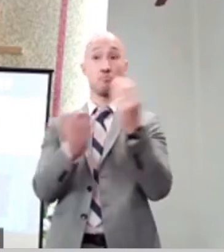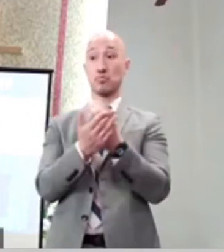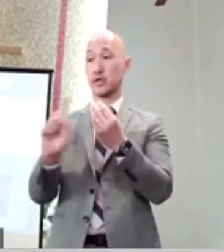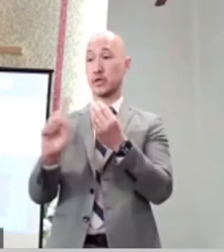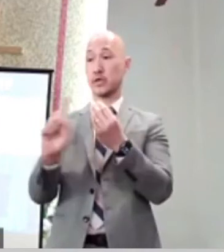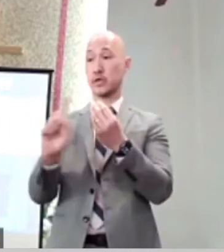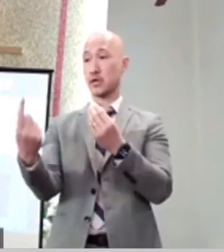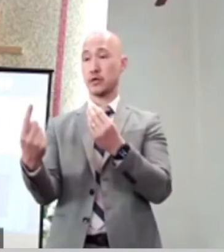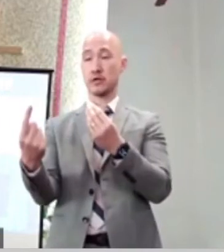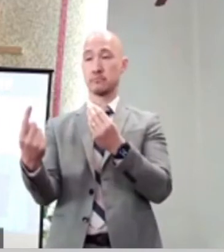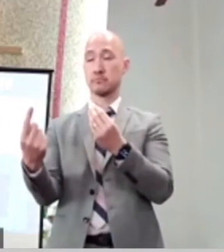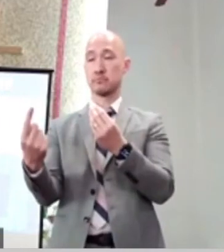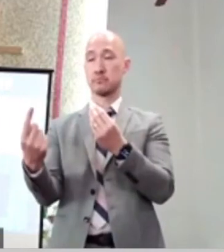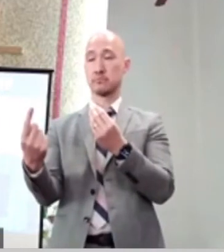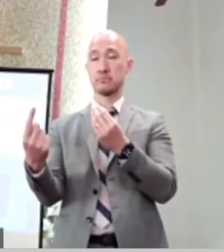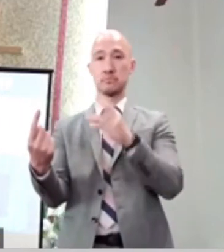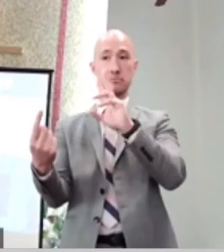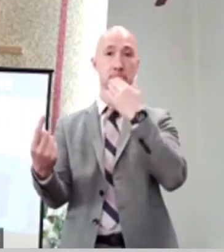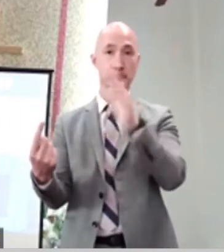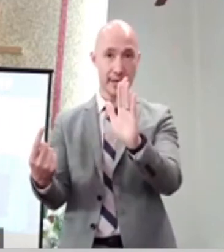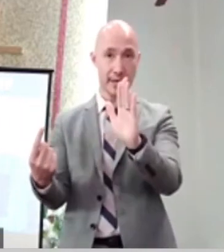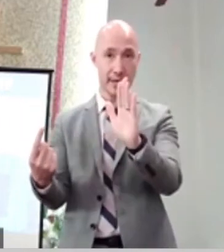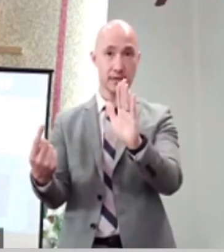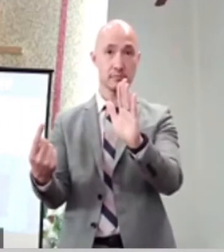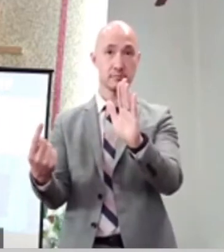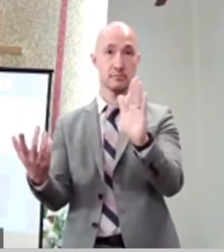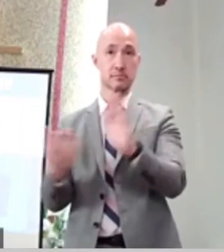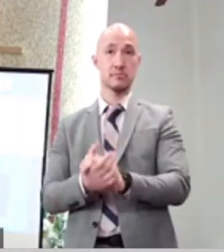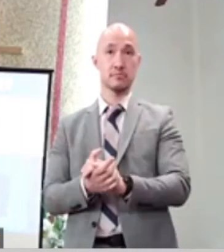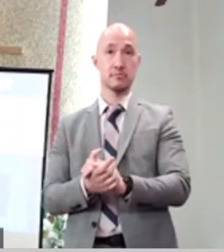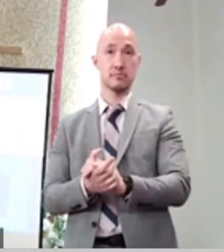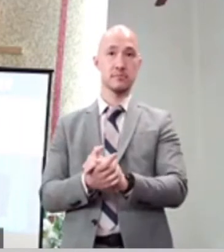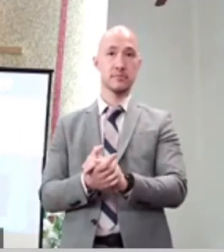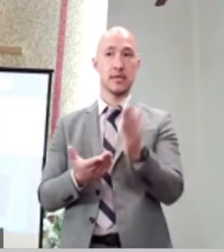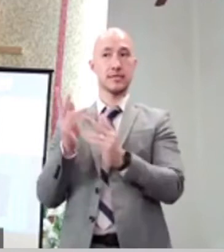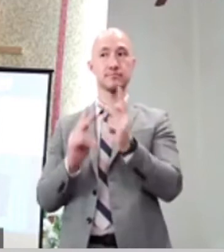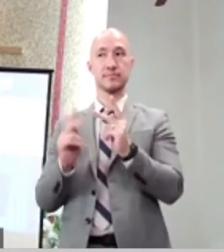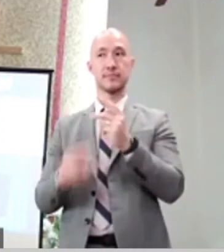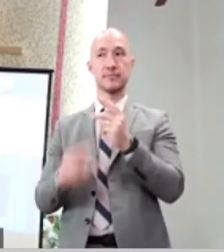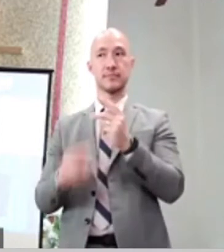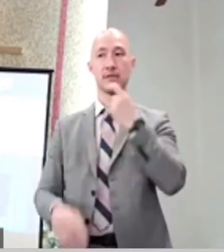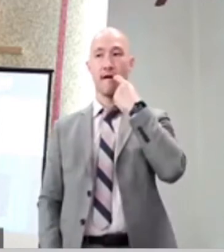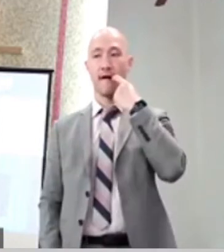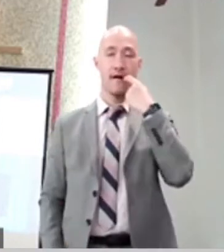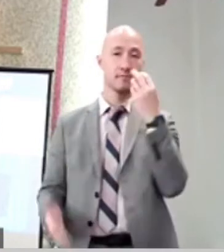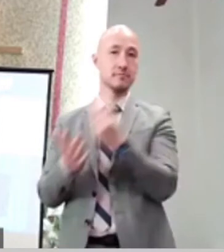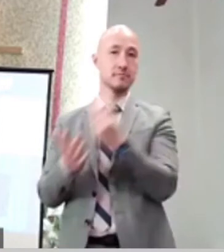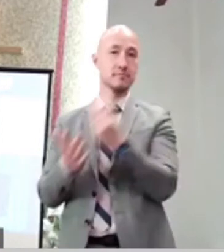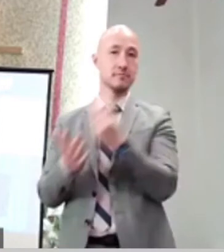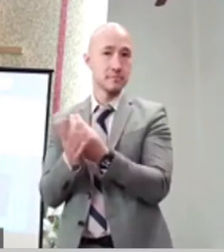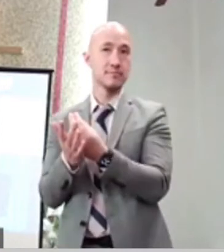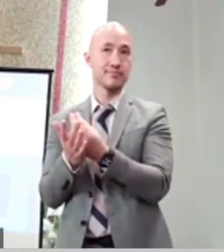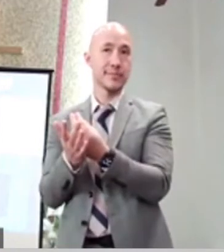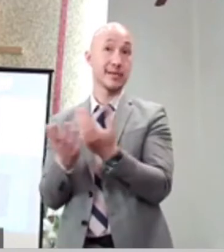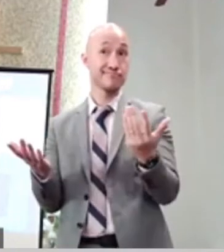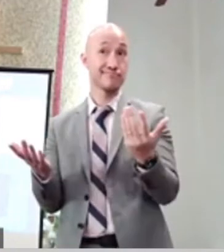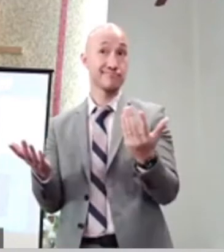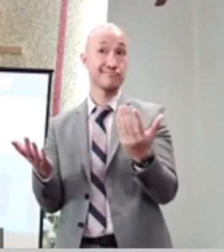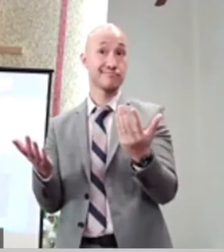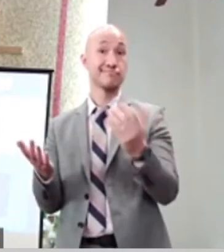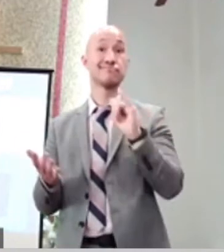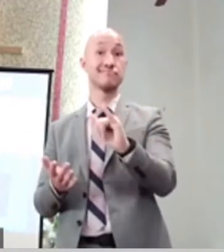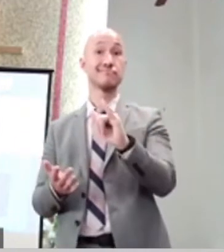of unhealthy relationship with money. Sometimes they even let money control them. Sometimes they get in debt because they don't